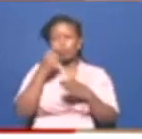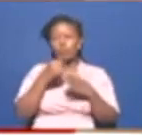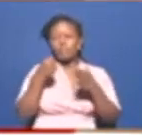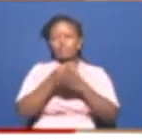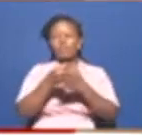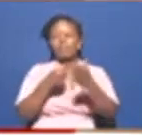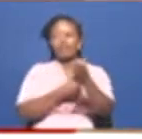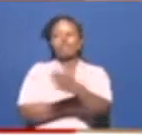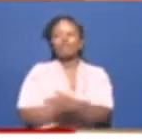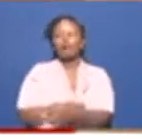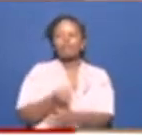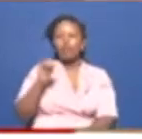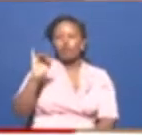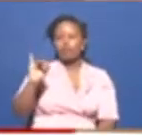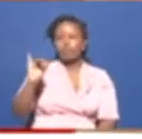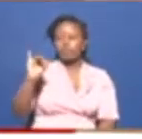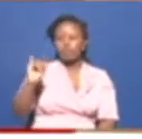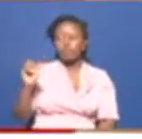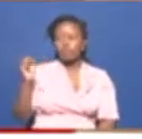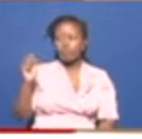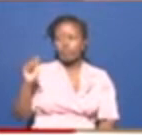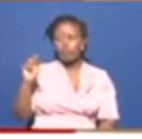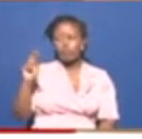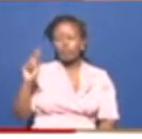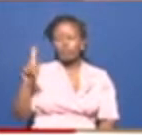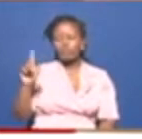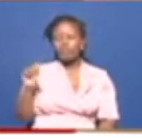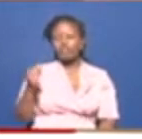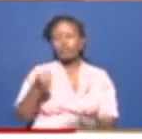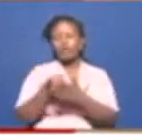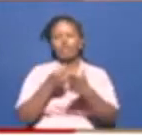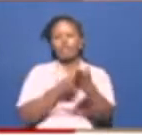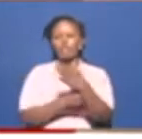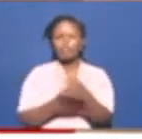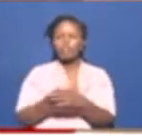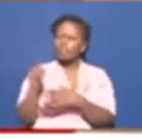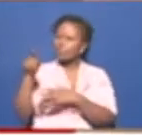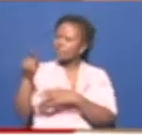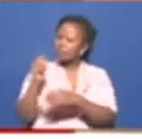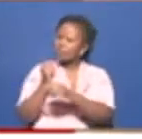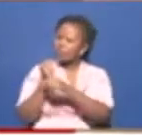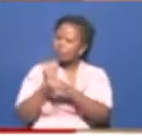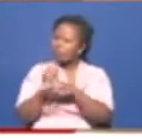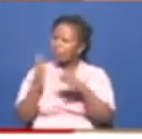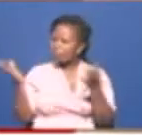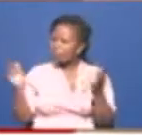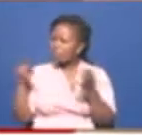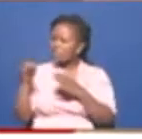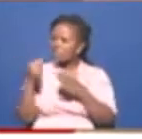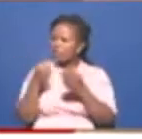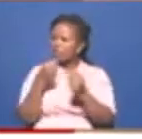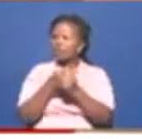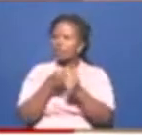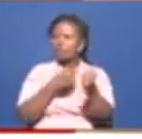Fistula Foundation. Karibu sana. Asante. In a nutshell, what exactly do you do at Fistula Foundation?